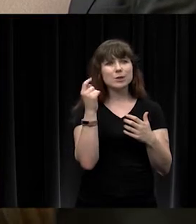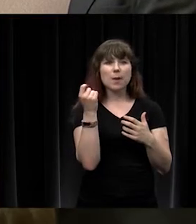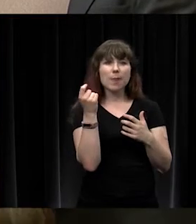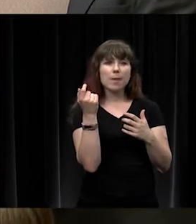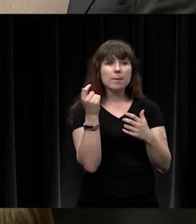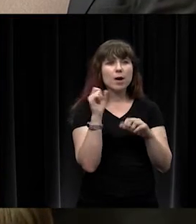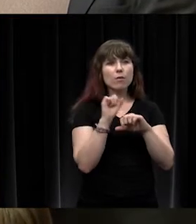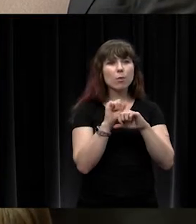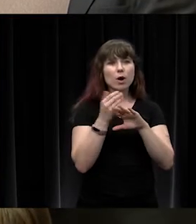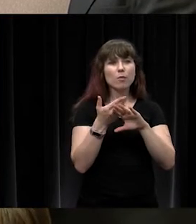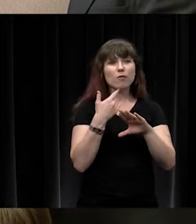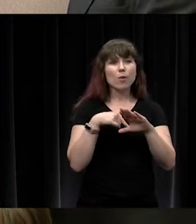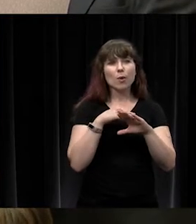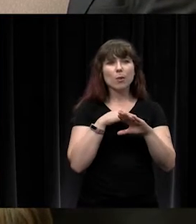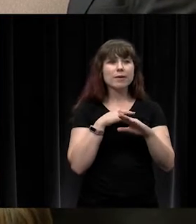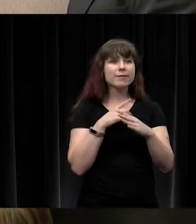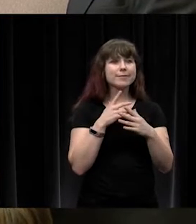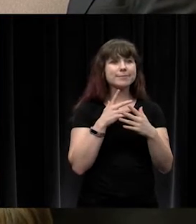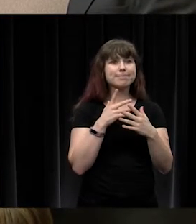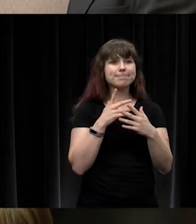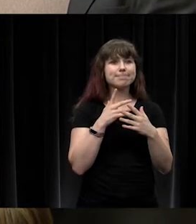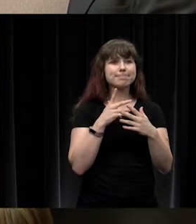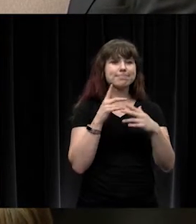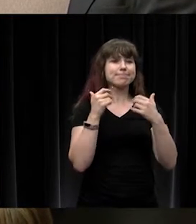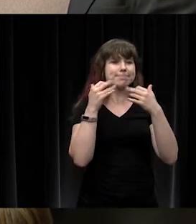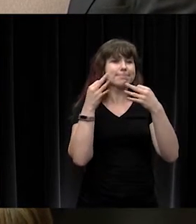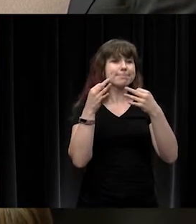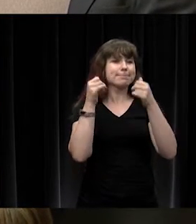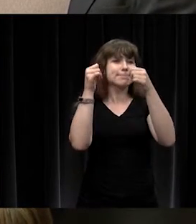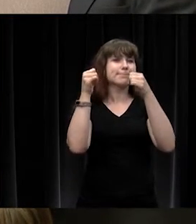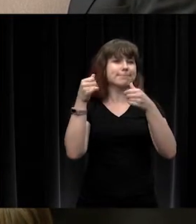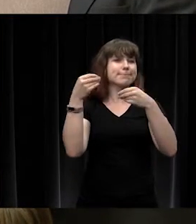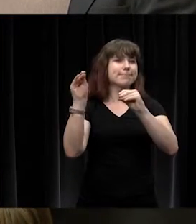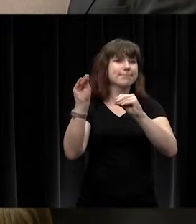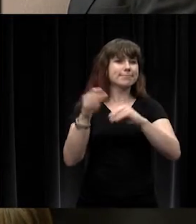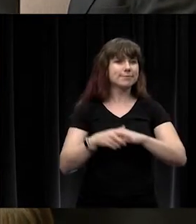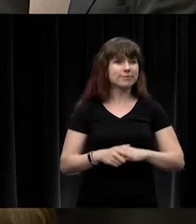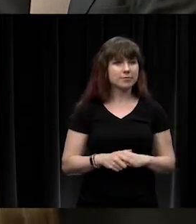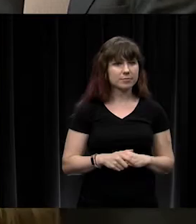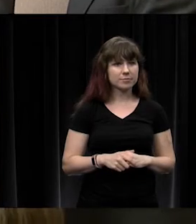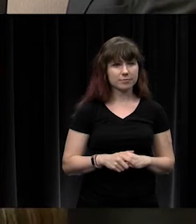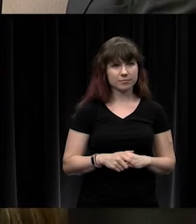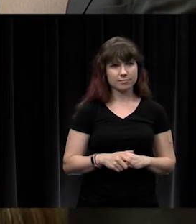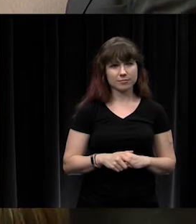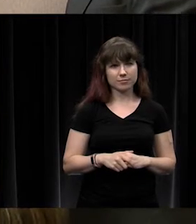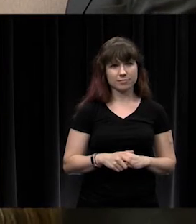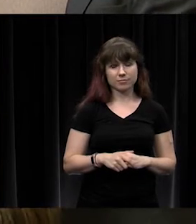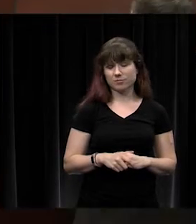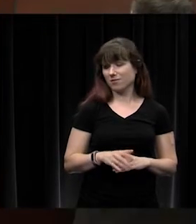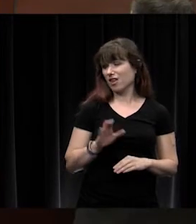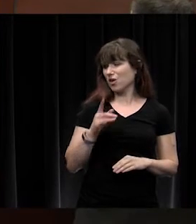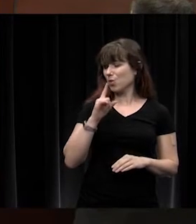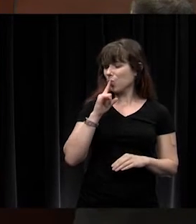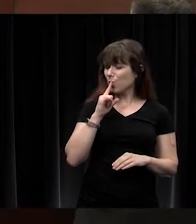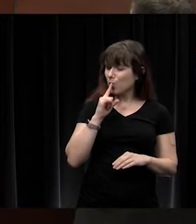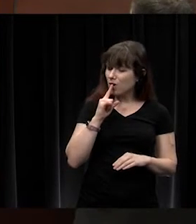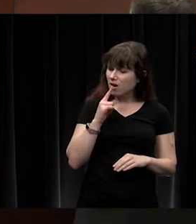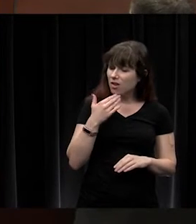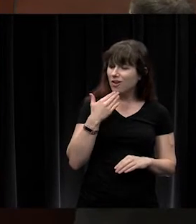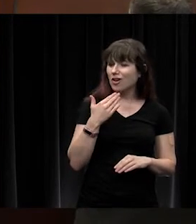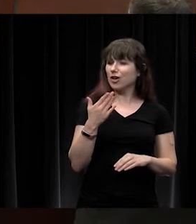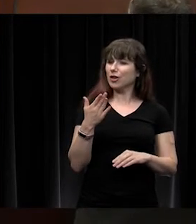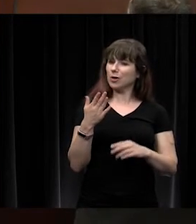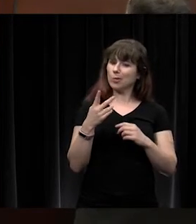figure out exactly how long is it going to take to get it done. Okay. It looks really good, Travis. You worked hard to keep